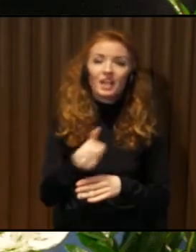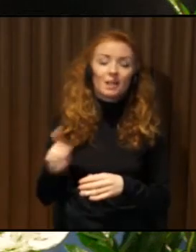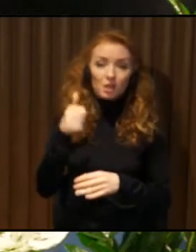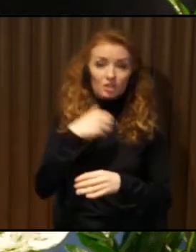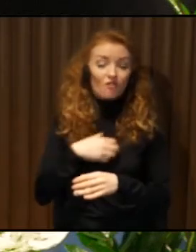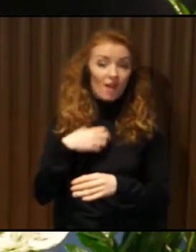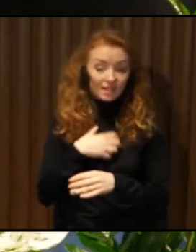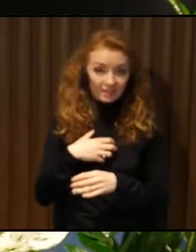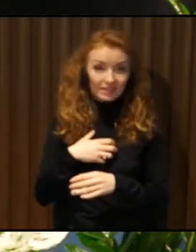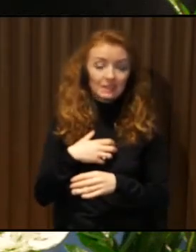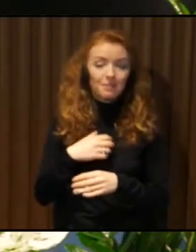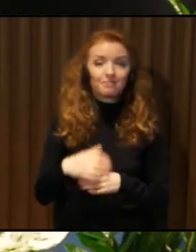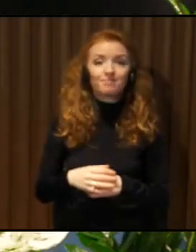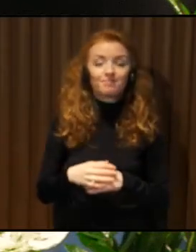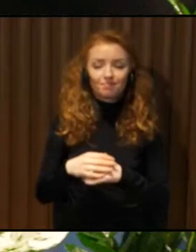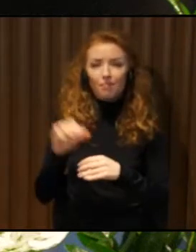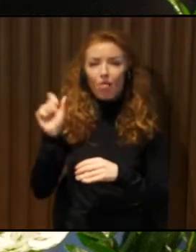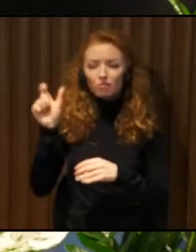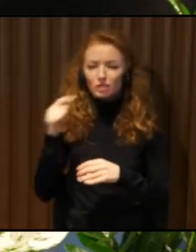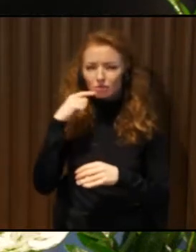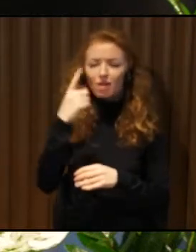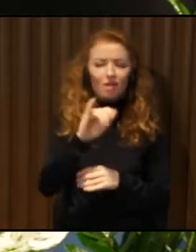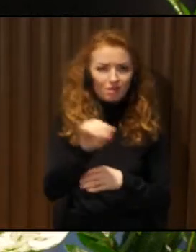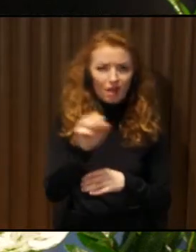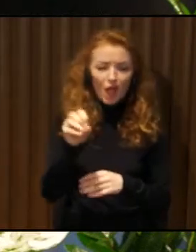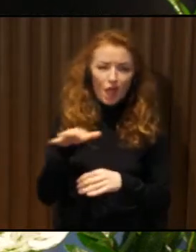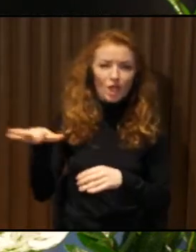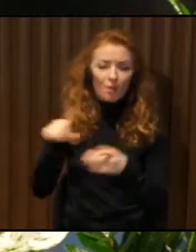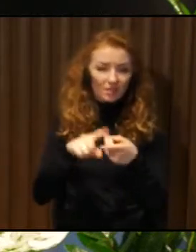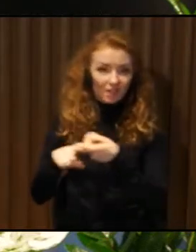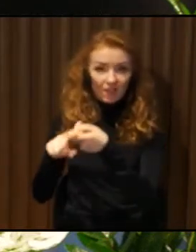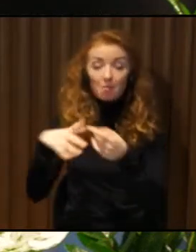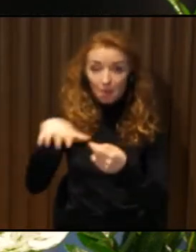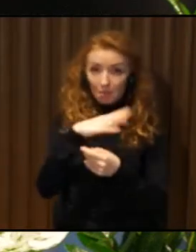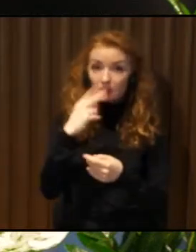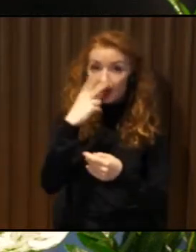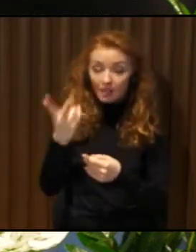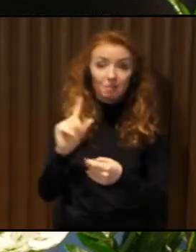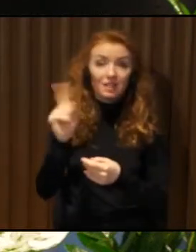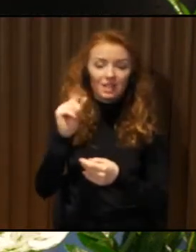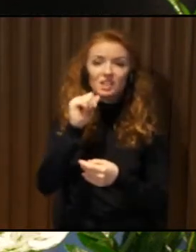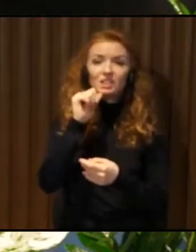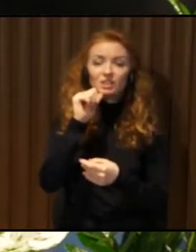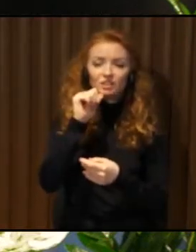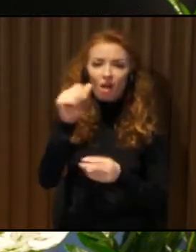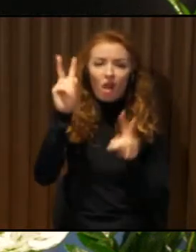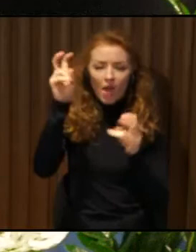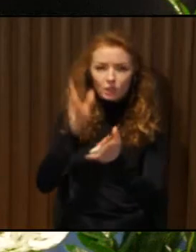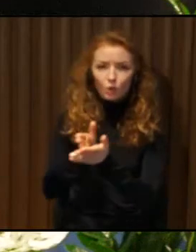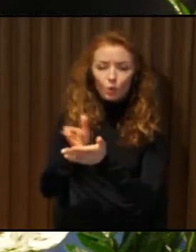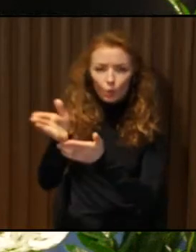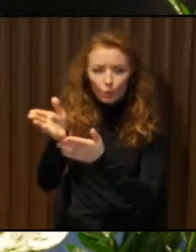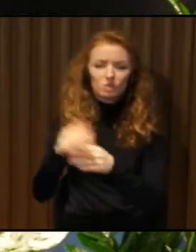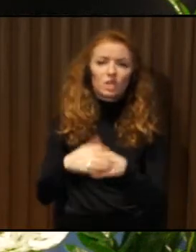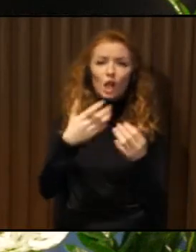a kind of sample for, let's say, green deals and all the carbon neutral initiatives that